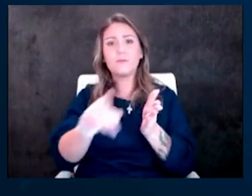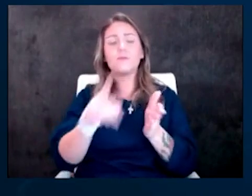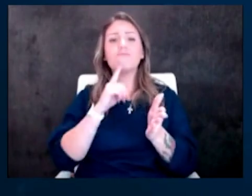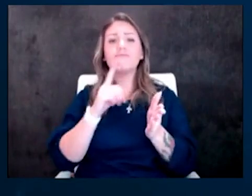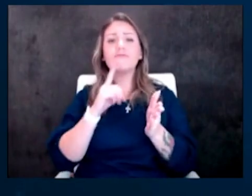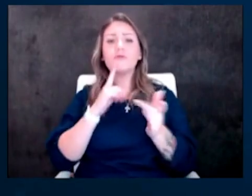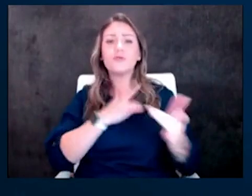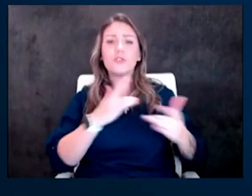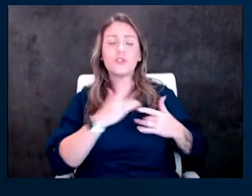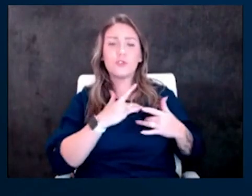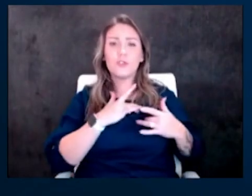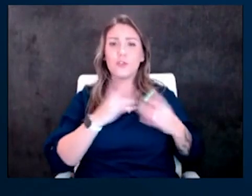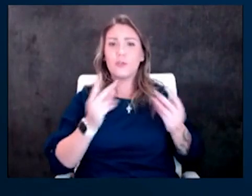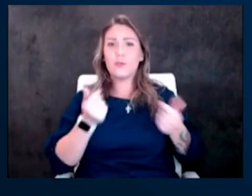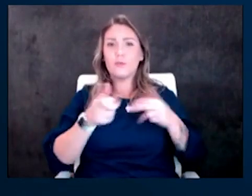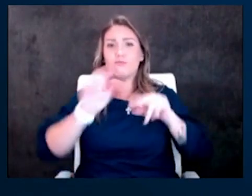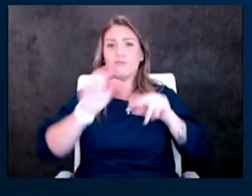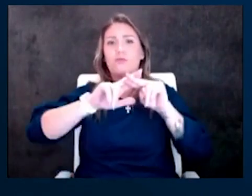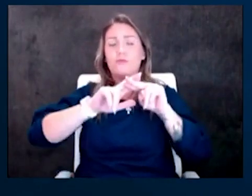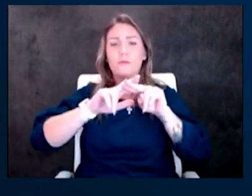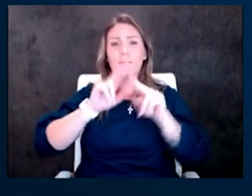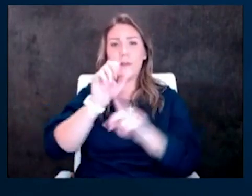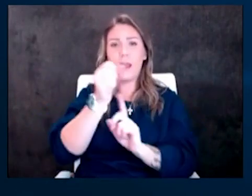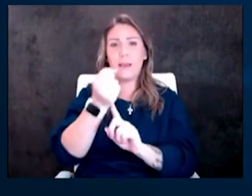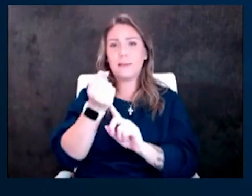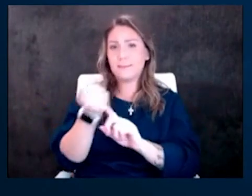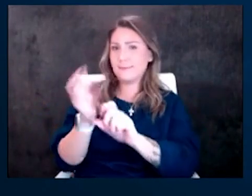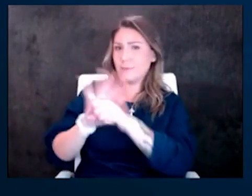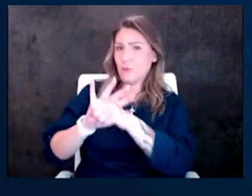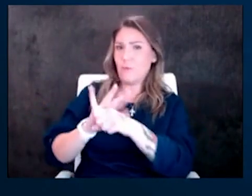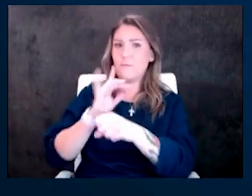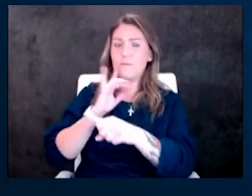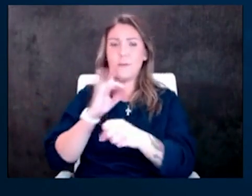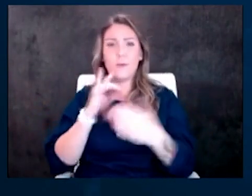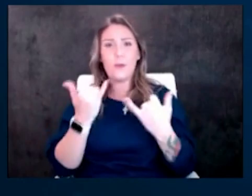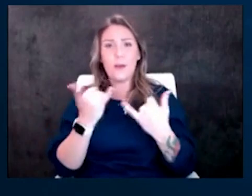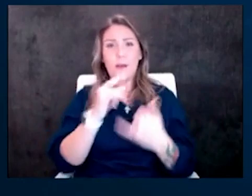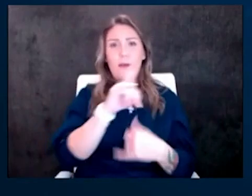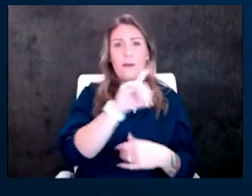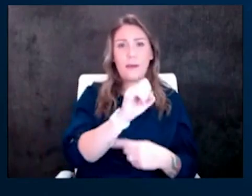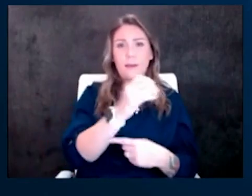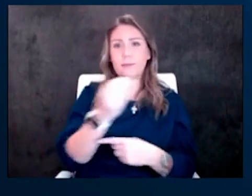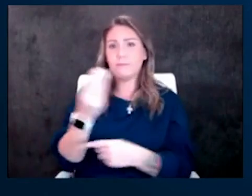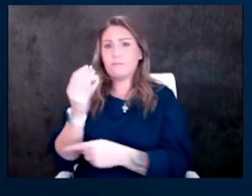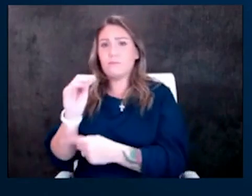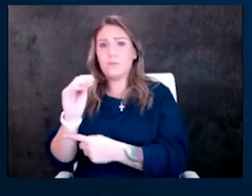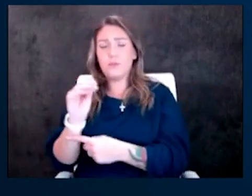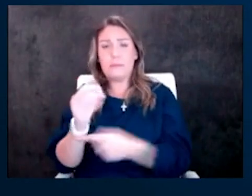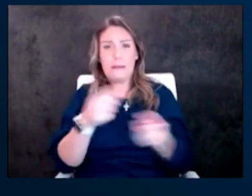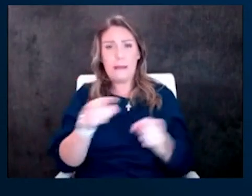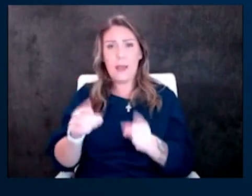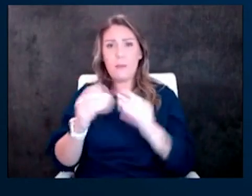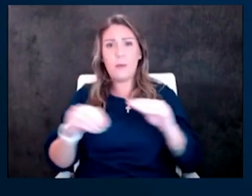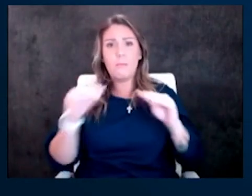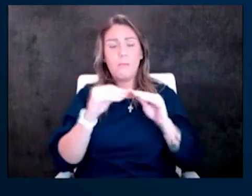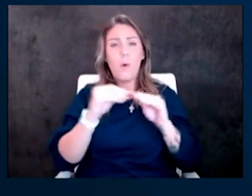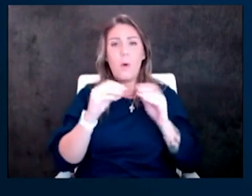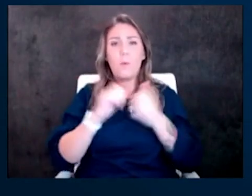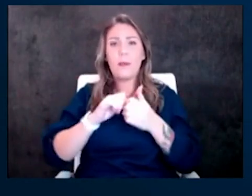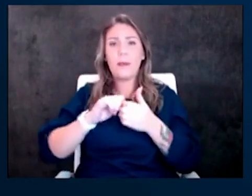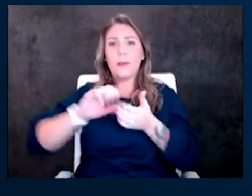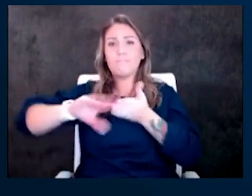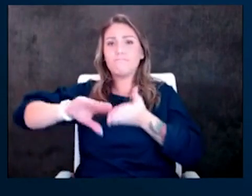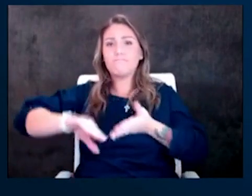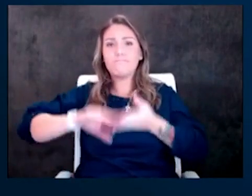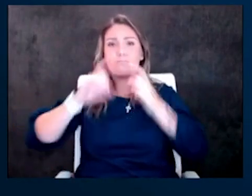COVID cases in Kansas and Missouri right now? Are you concerned that this will come as more communities are doing away with mask mandates? And